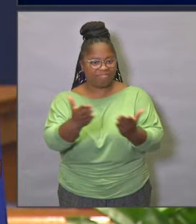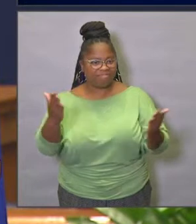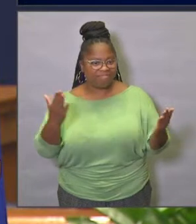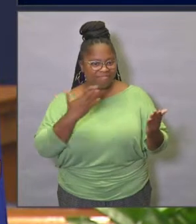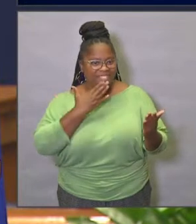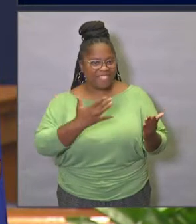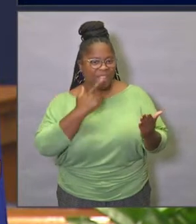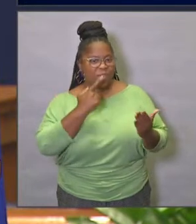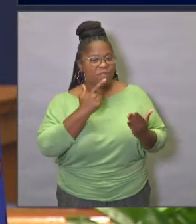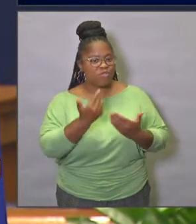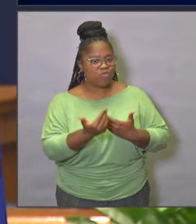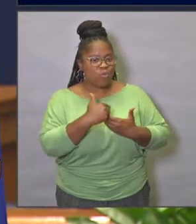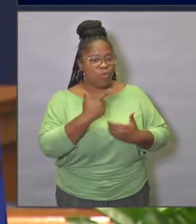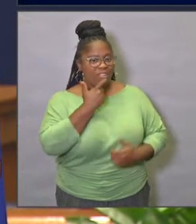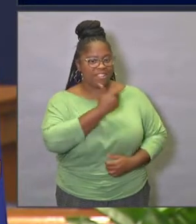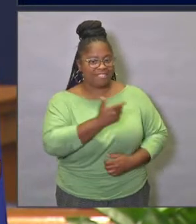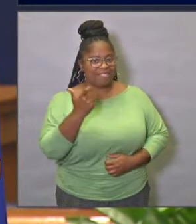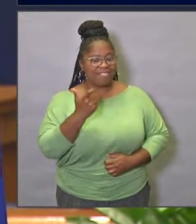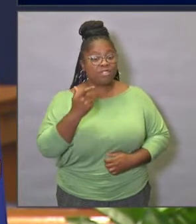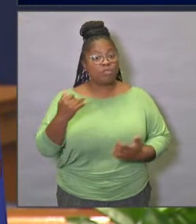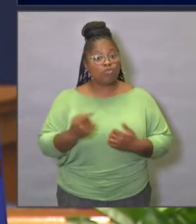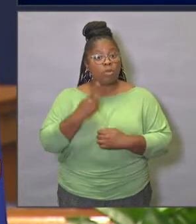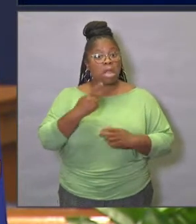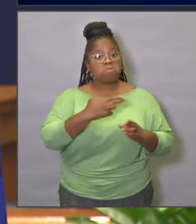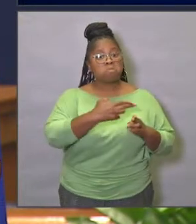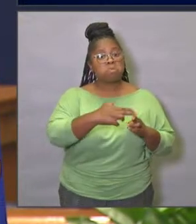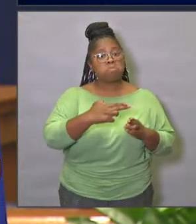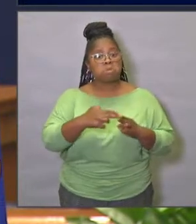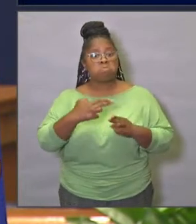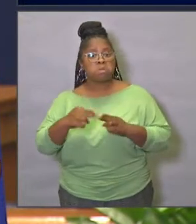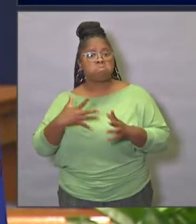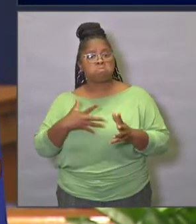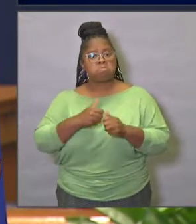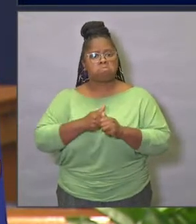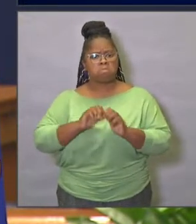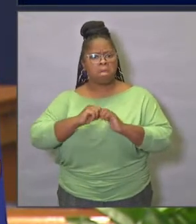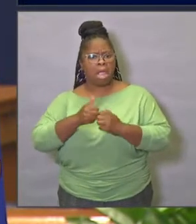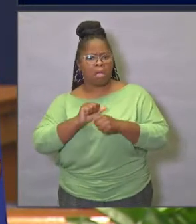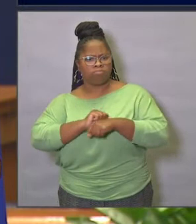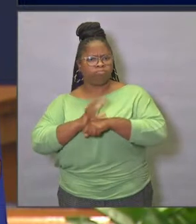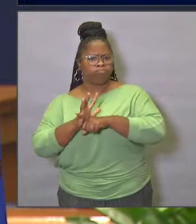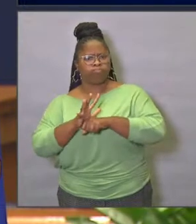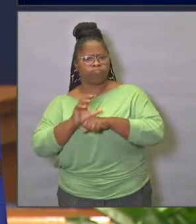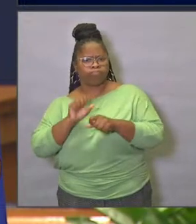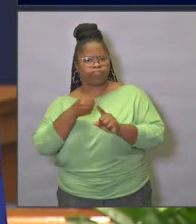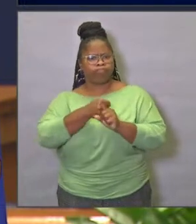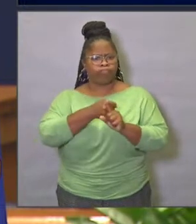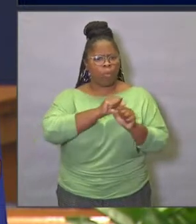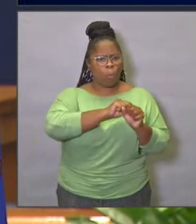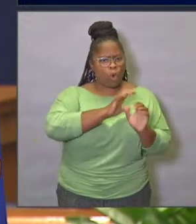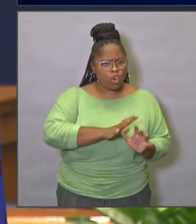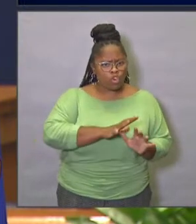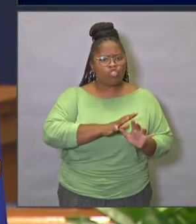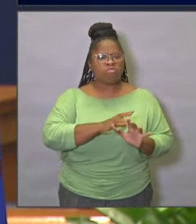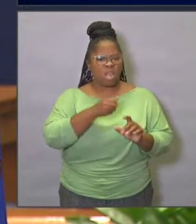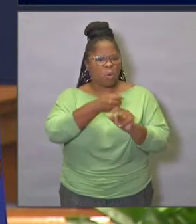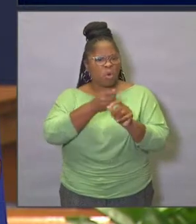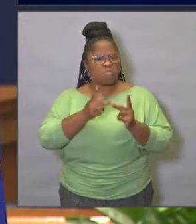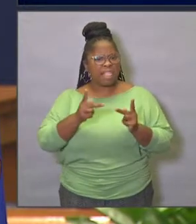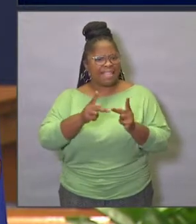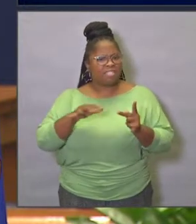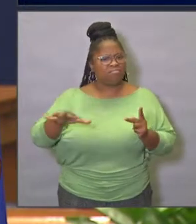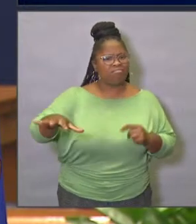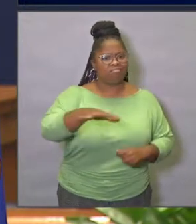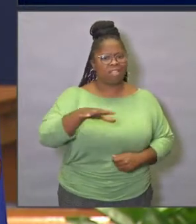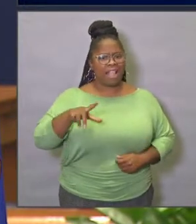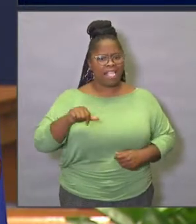joining us. Today, I'm going to present some short updates on the impact of COVID-19 amongst workers and at work sites across LA